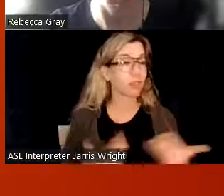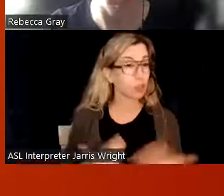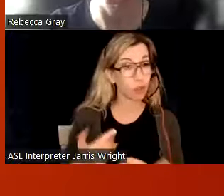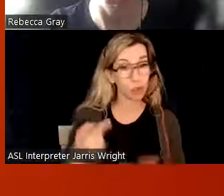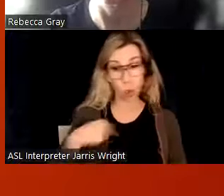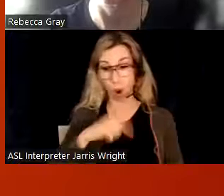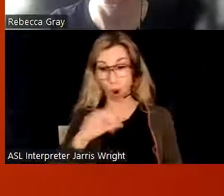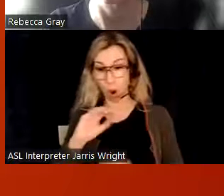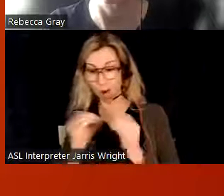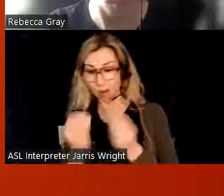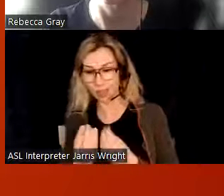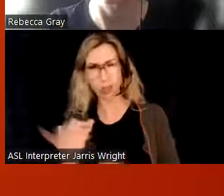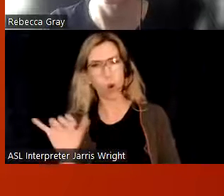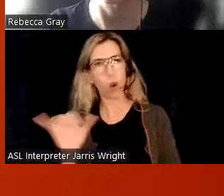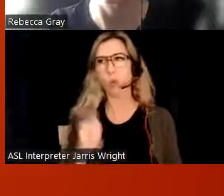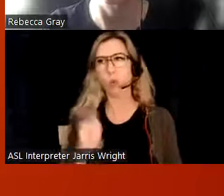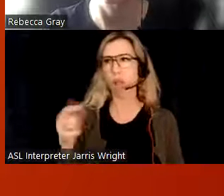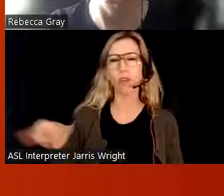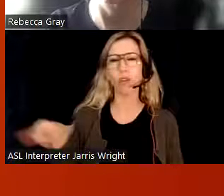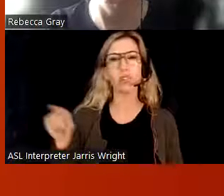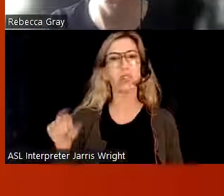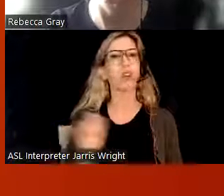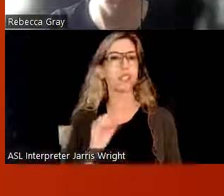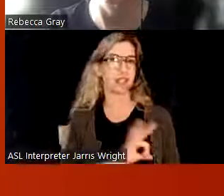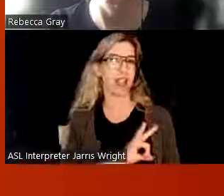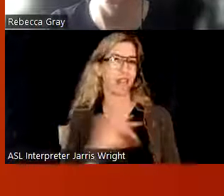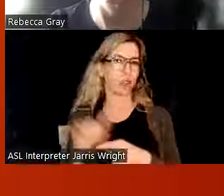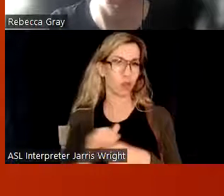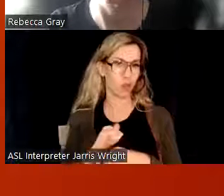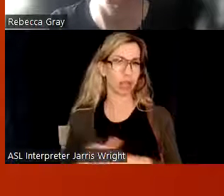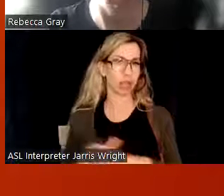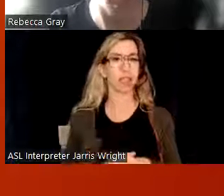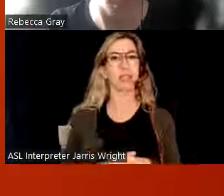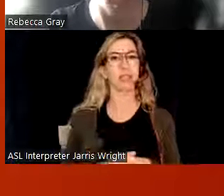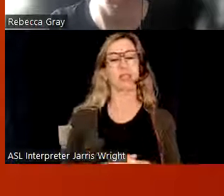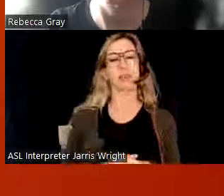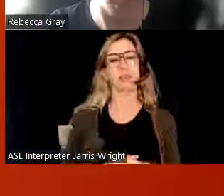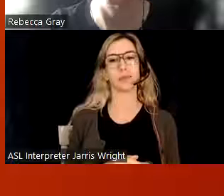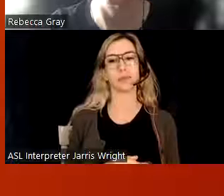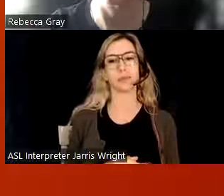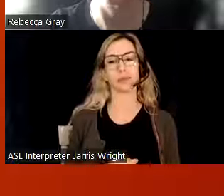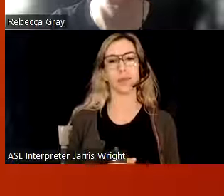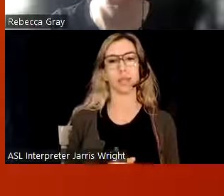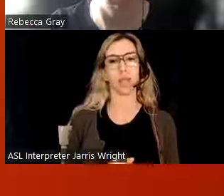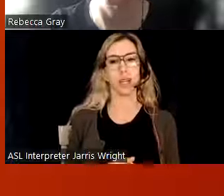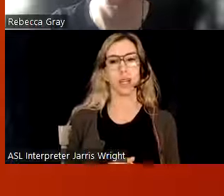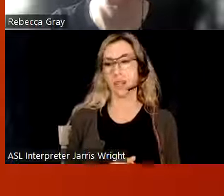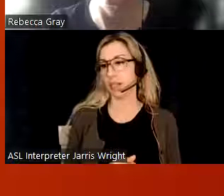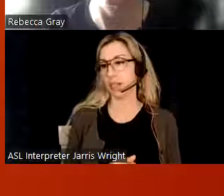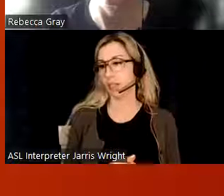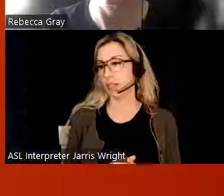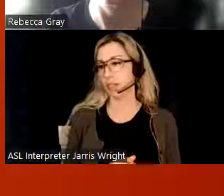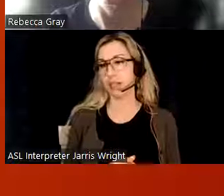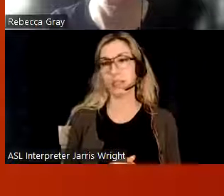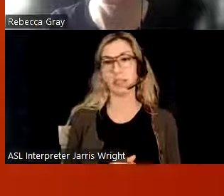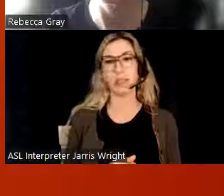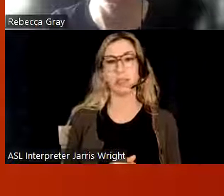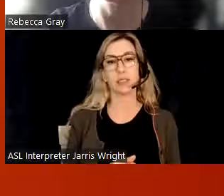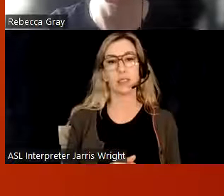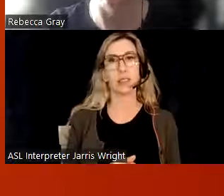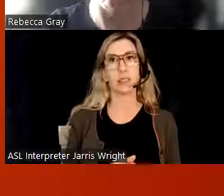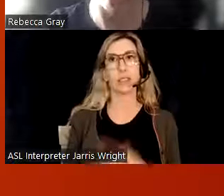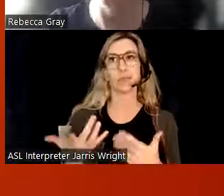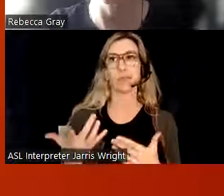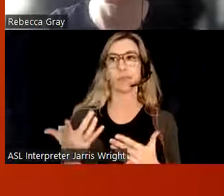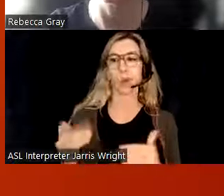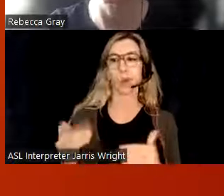is training, staff's training. Bringing the staff up to the standards of